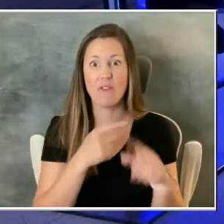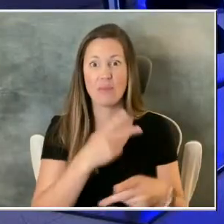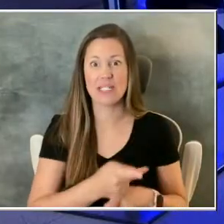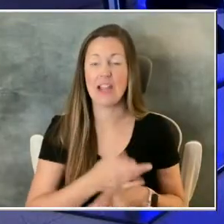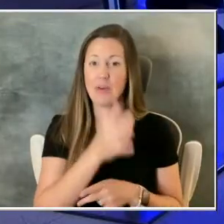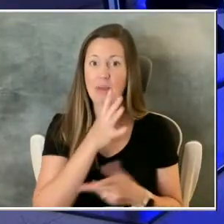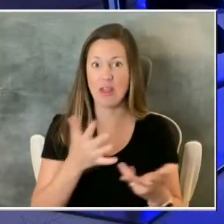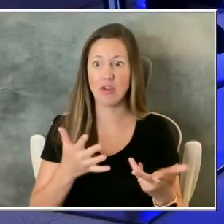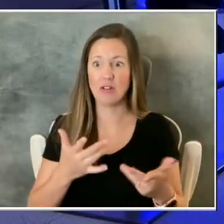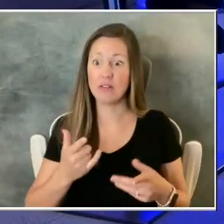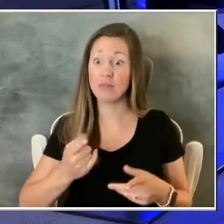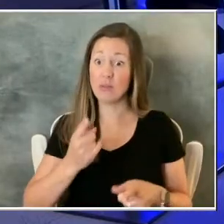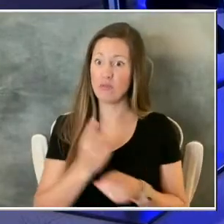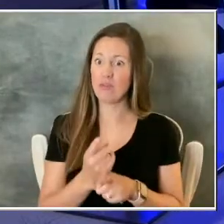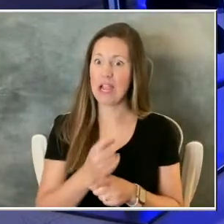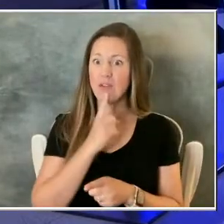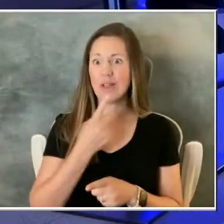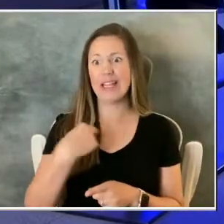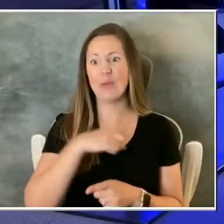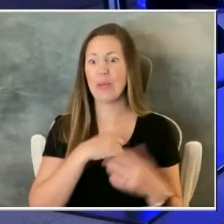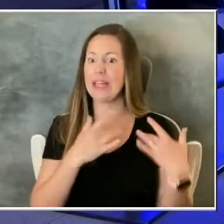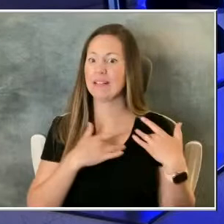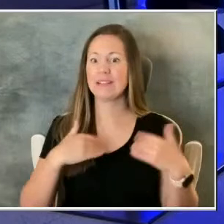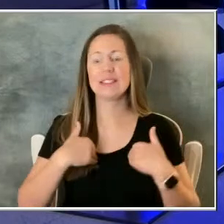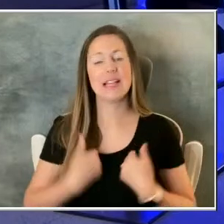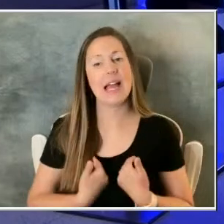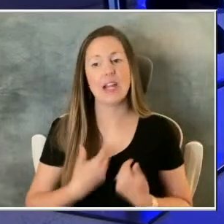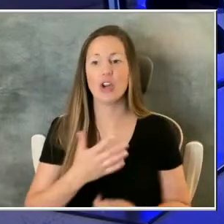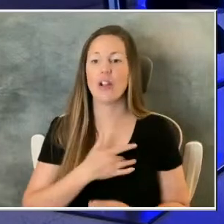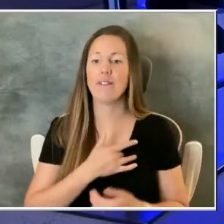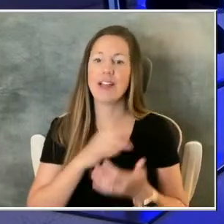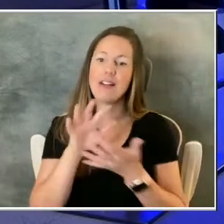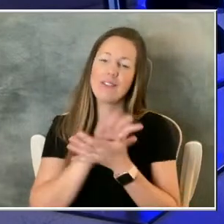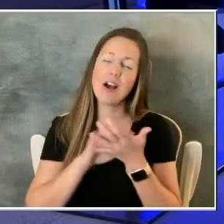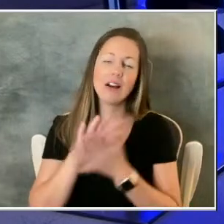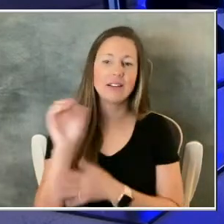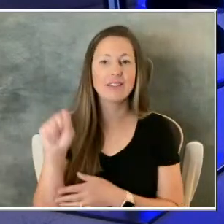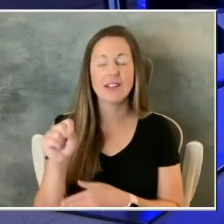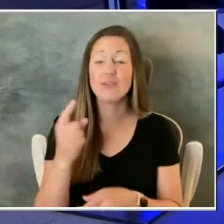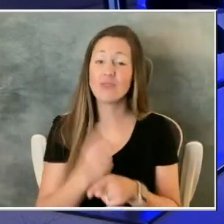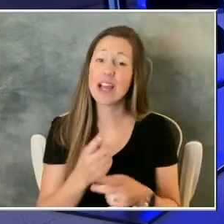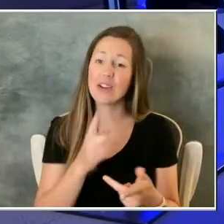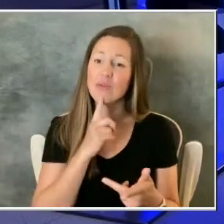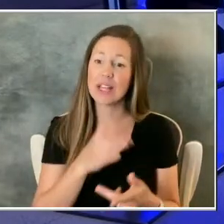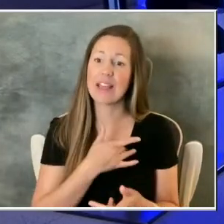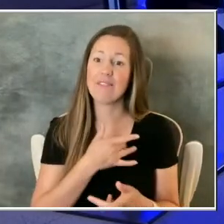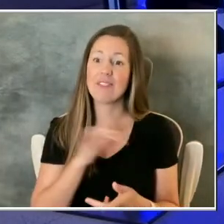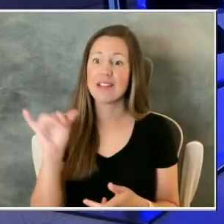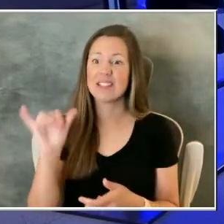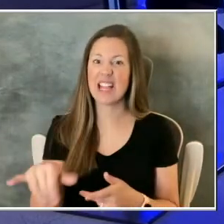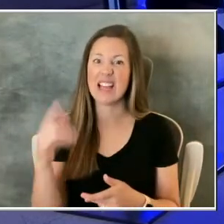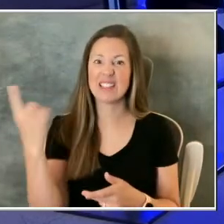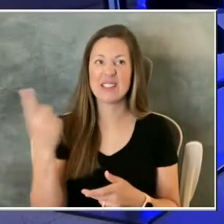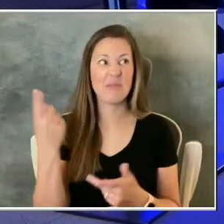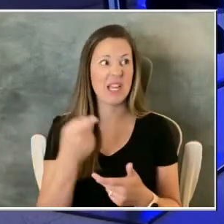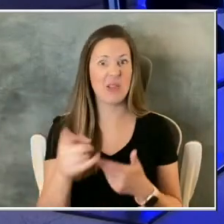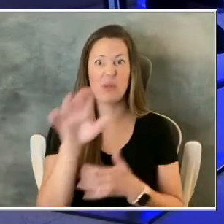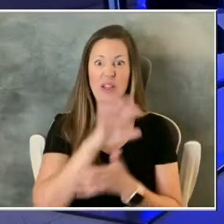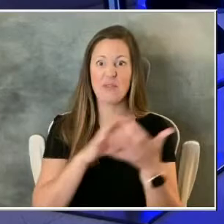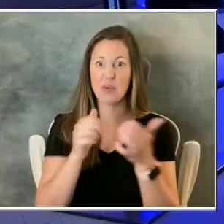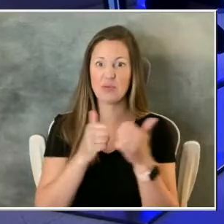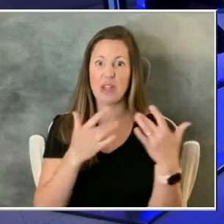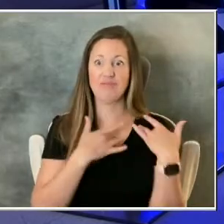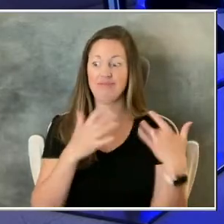often are we not tired or feeling Correct. foggy, or you know, it just feels like that's something you would confuse with just regular old life, right?